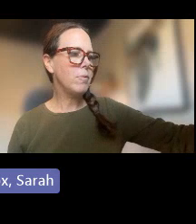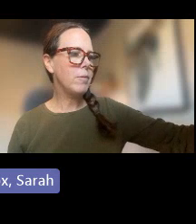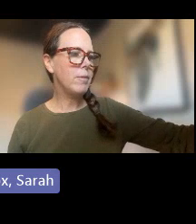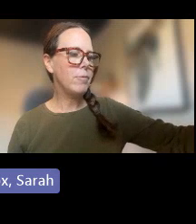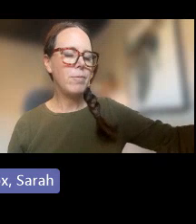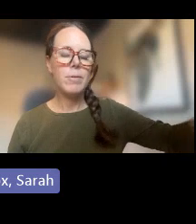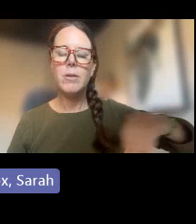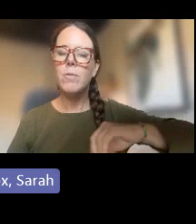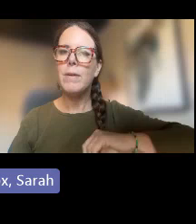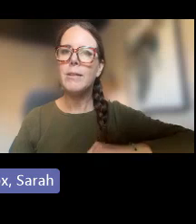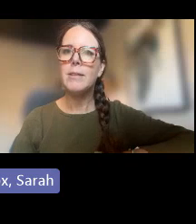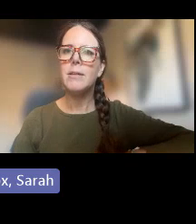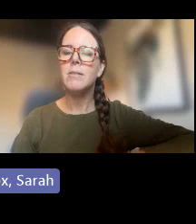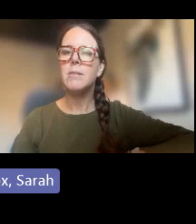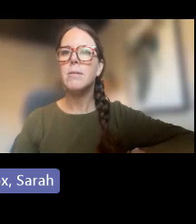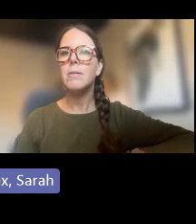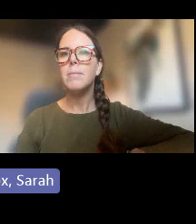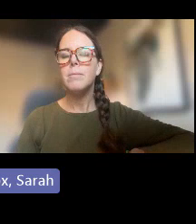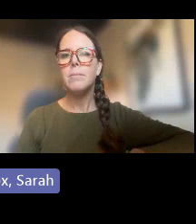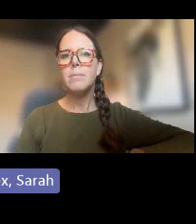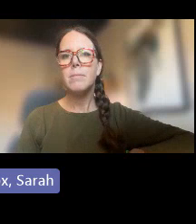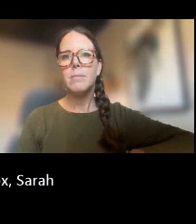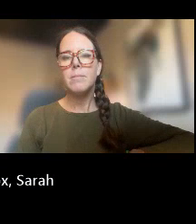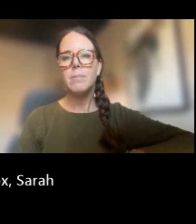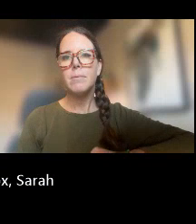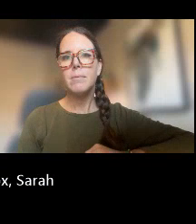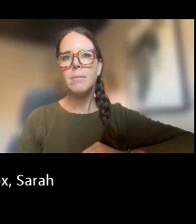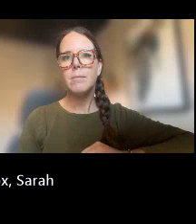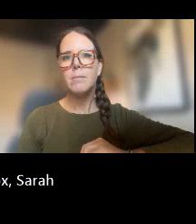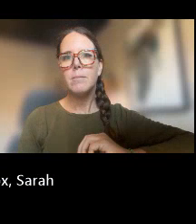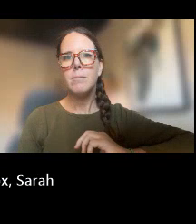new event ideas?